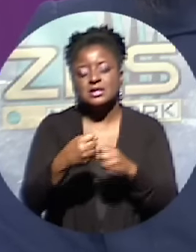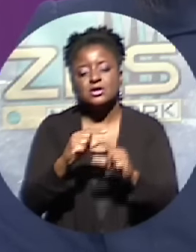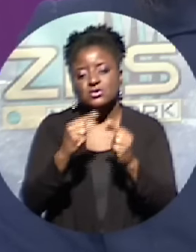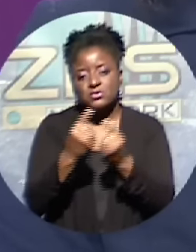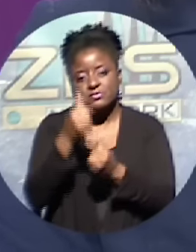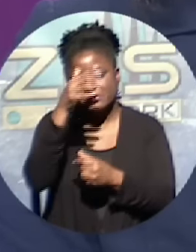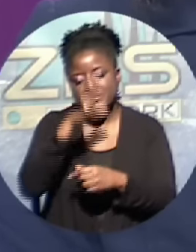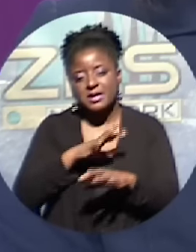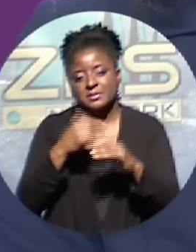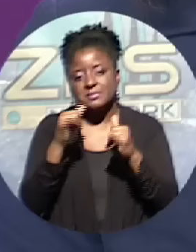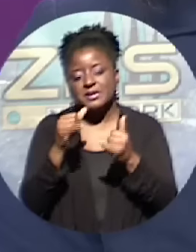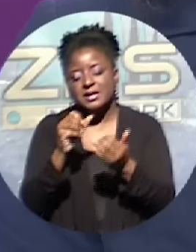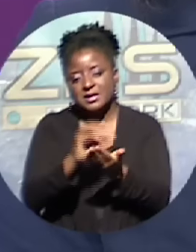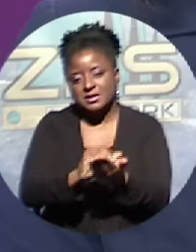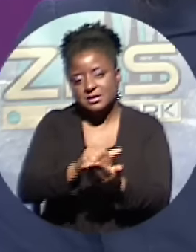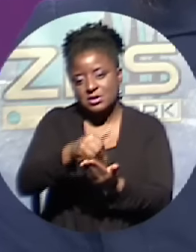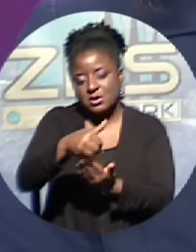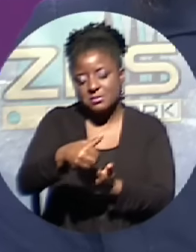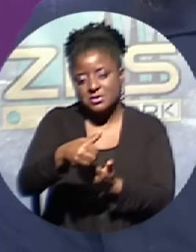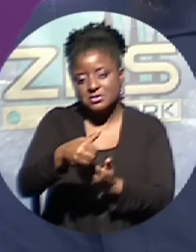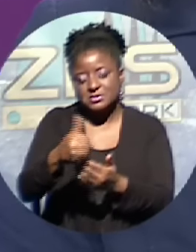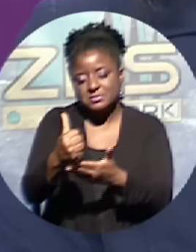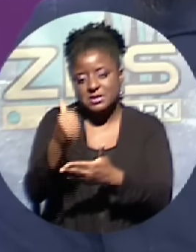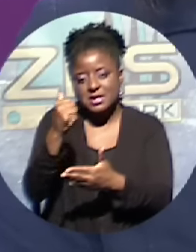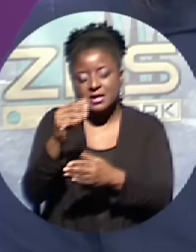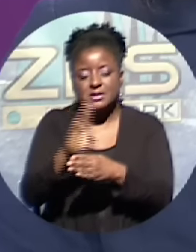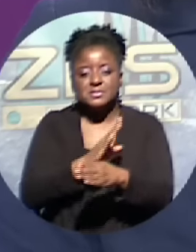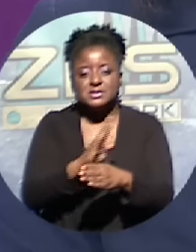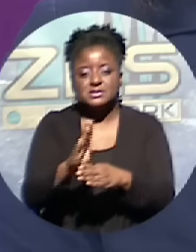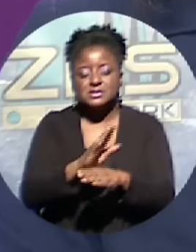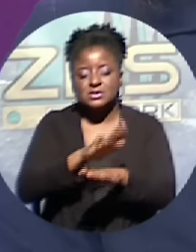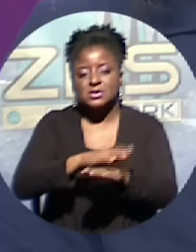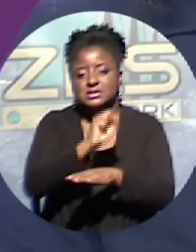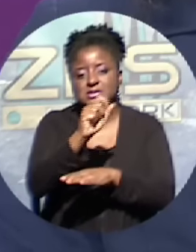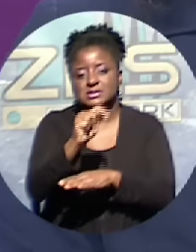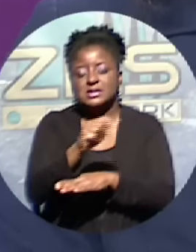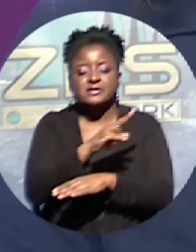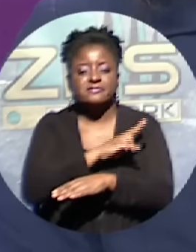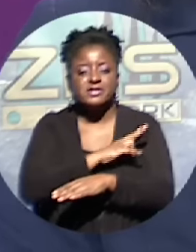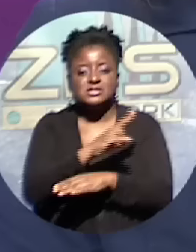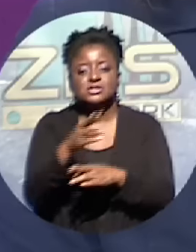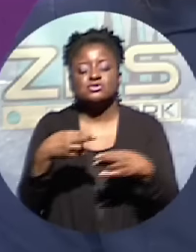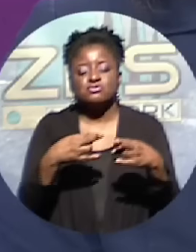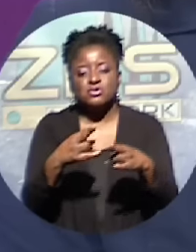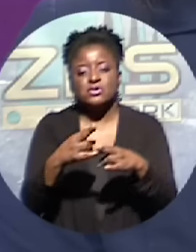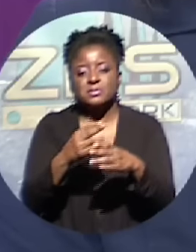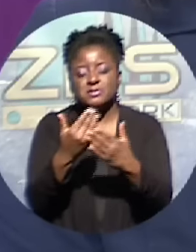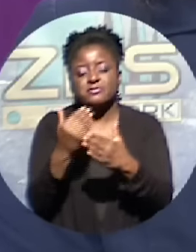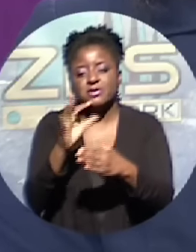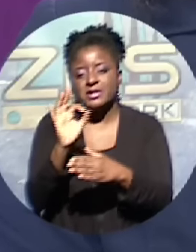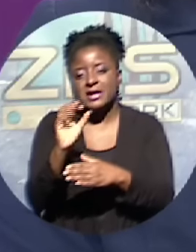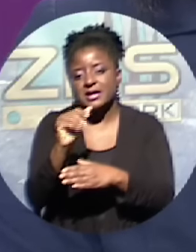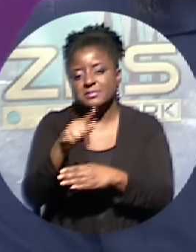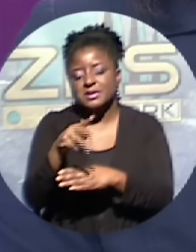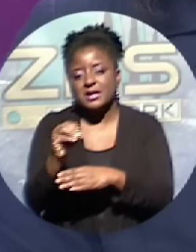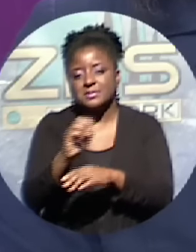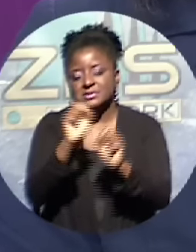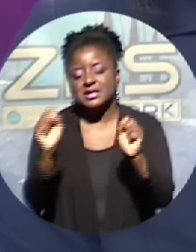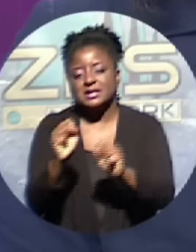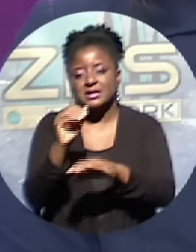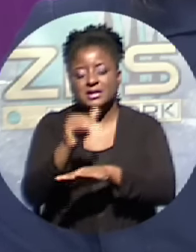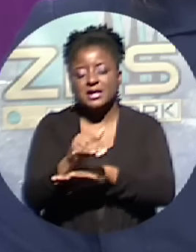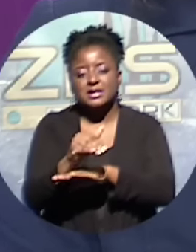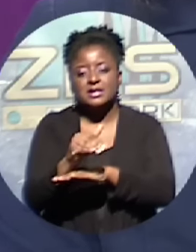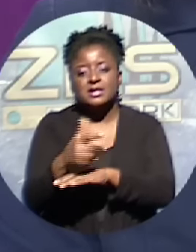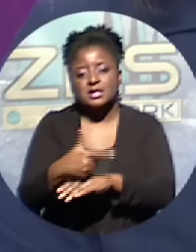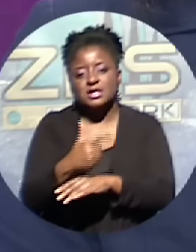playing dominoes behind a business establishment on St. Vincent Road shortly before 9 p.m. on Saturday night when gunshots rang out, killing one of the